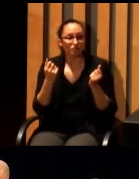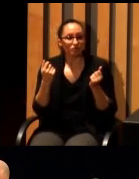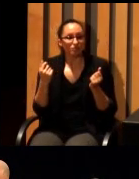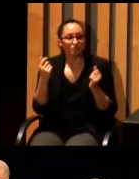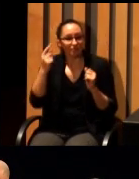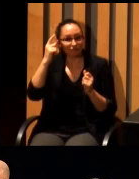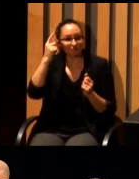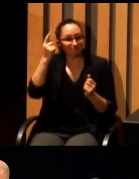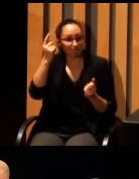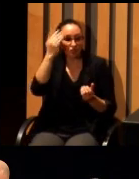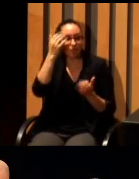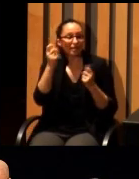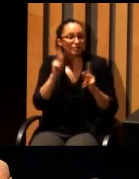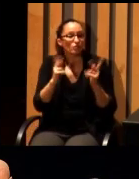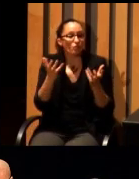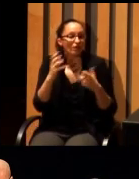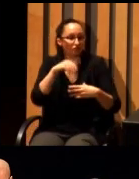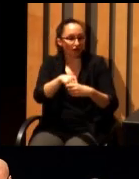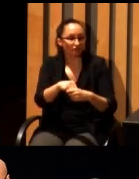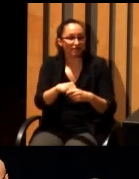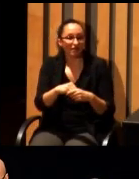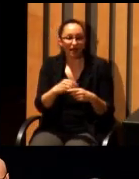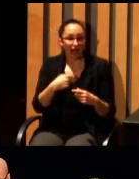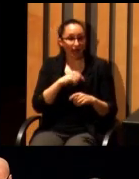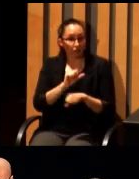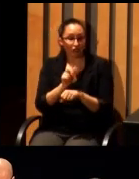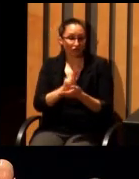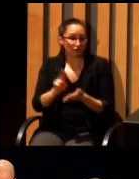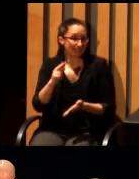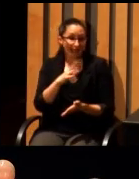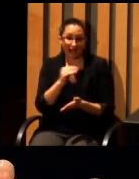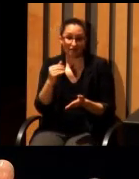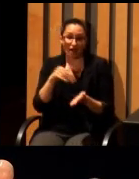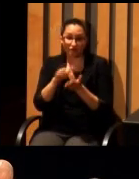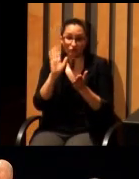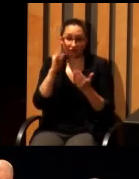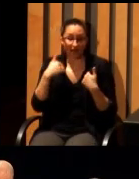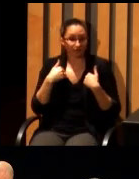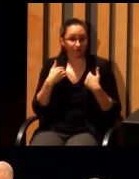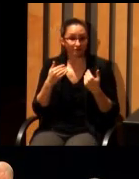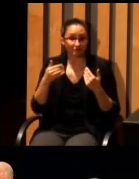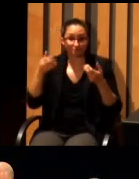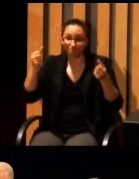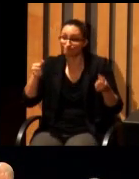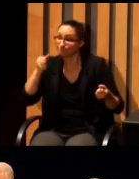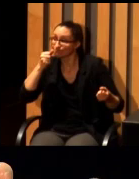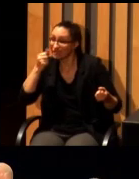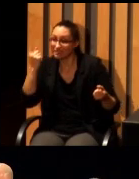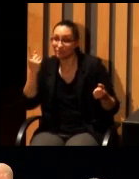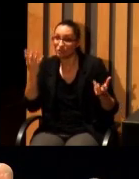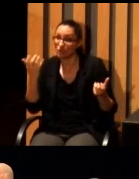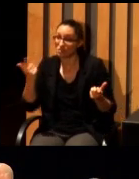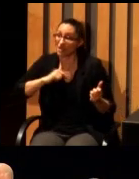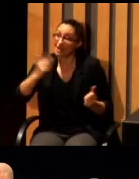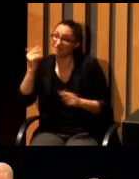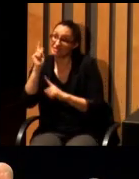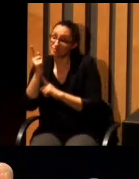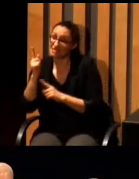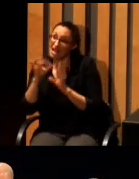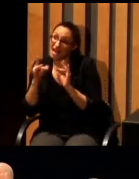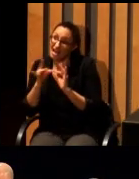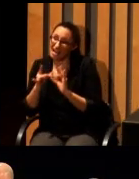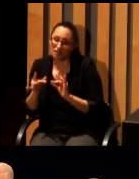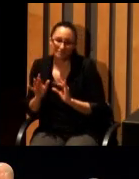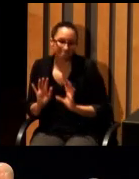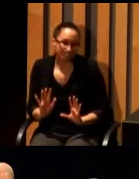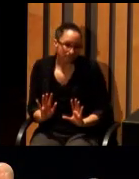of times we have this exact setup with a microphone in the back, and, you know, every once in a while someone will get up and want to talk for 15 minutes, and it's just not